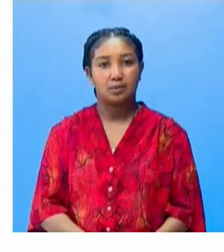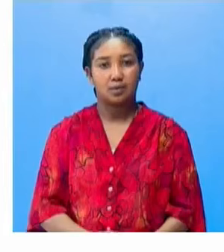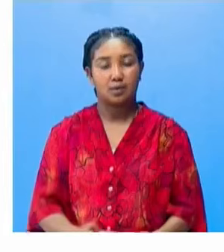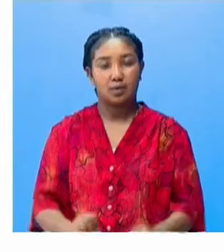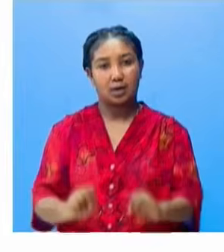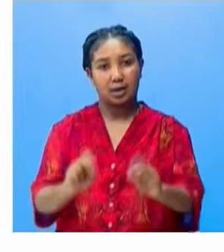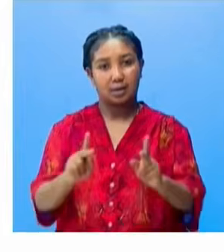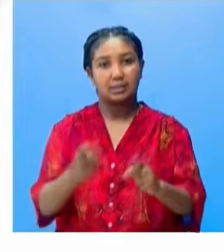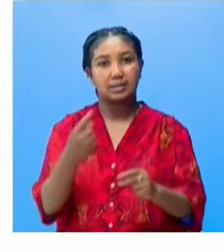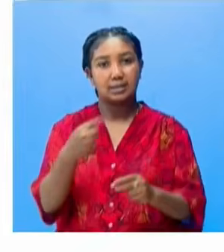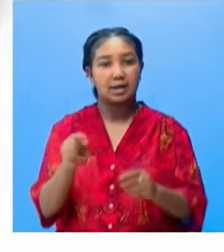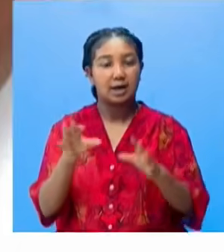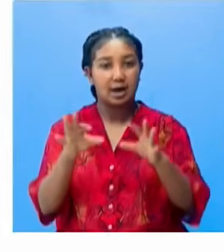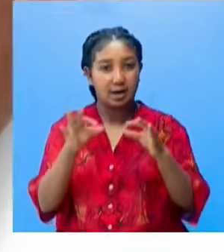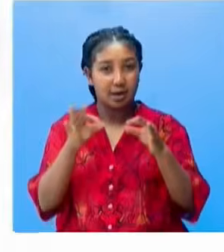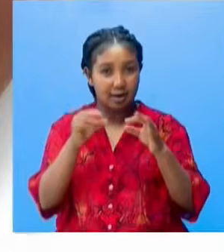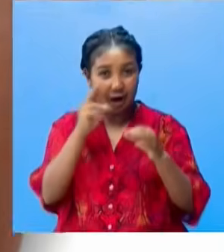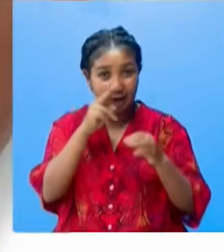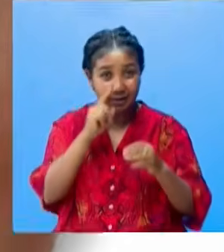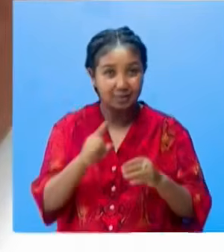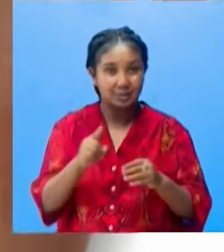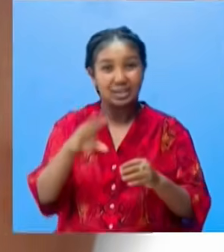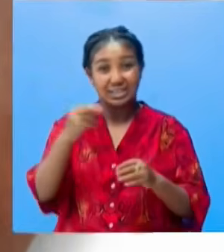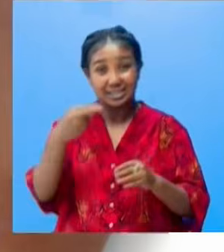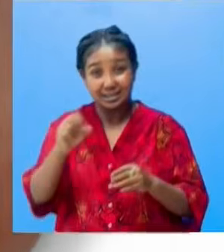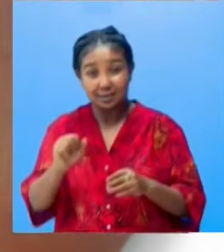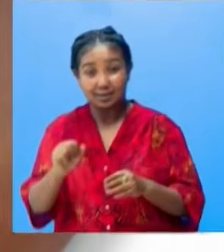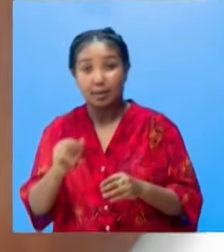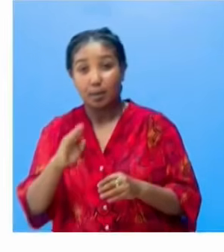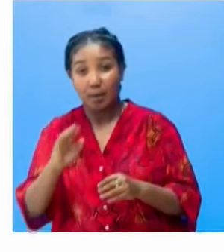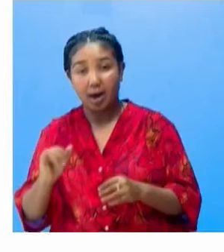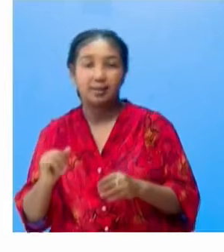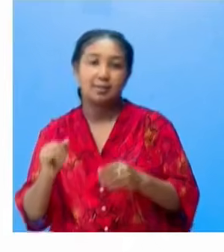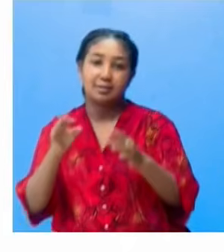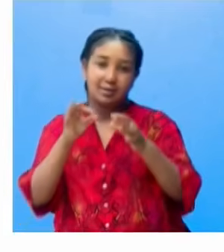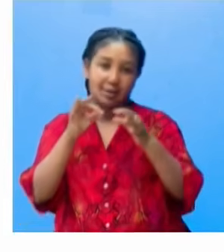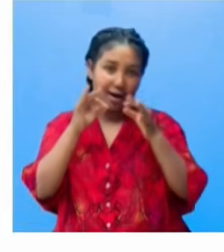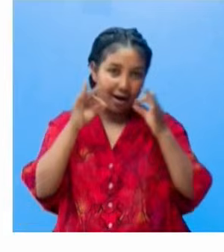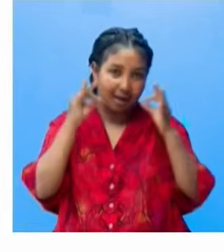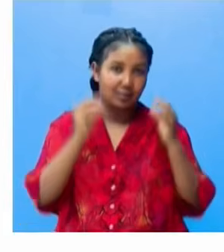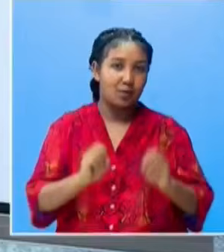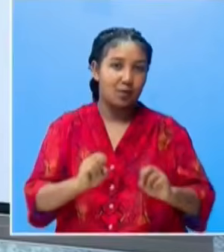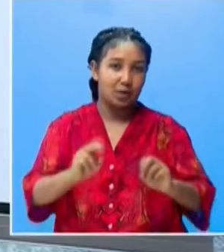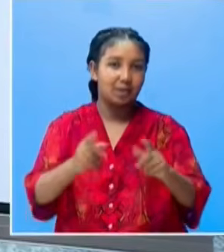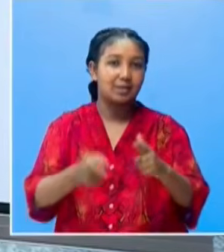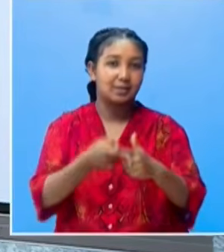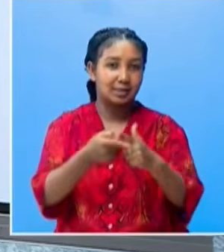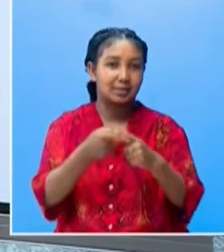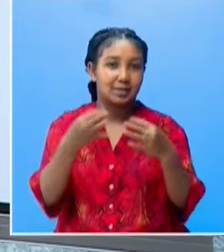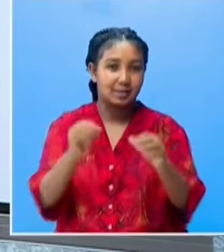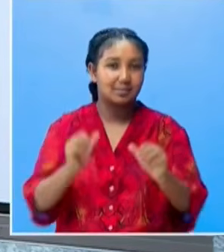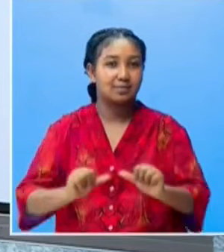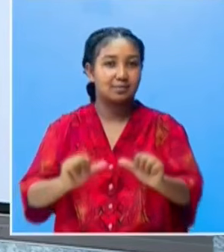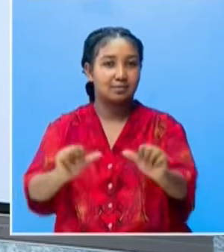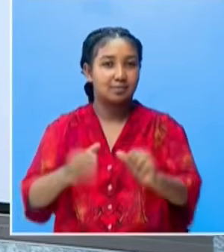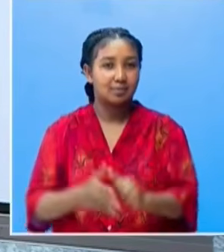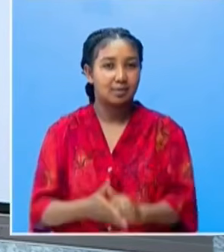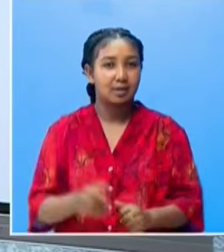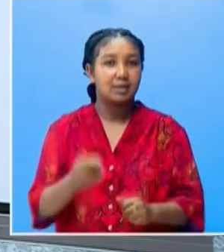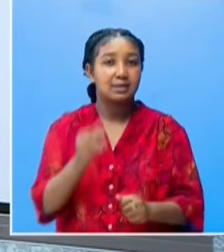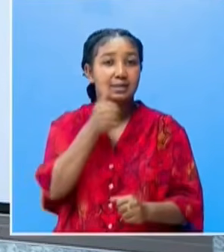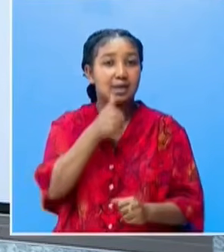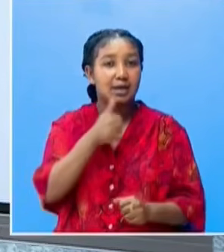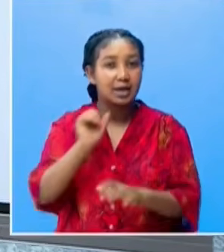Okay, the rat is chased by the cat. Okay, let's go to the second sentence. The